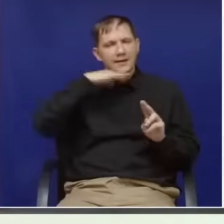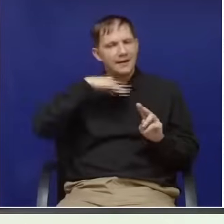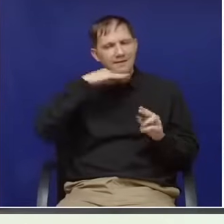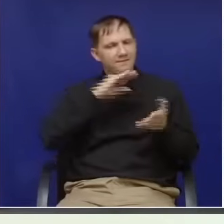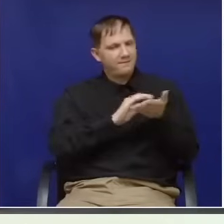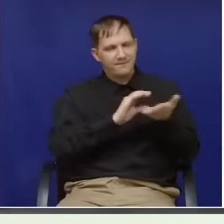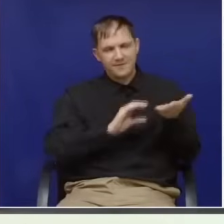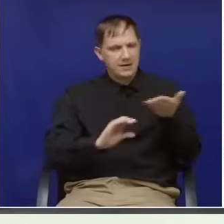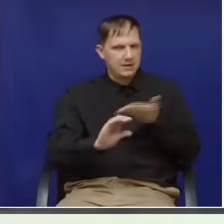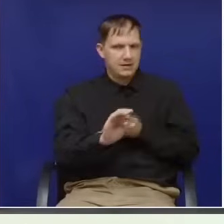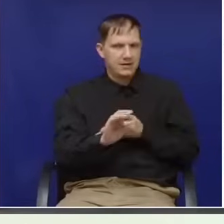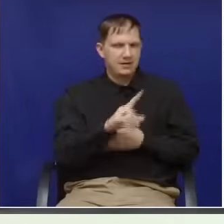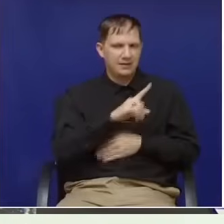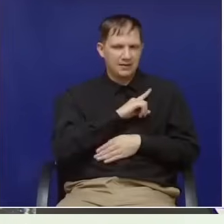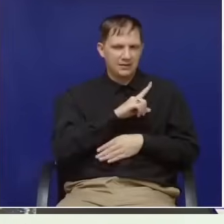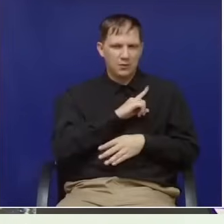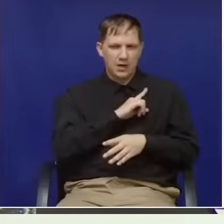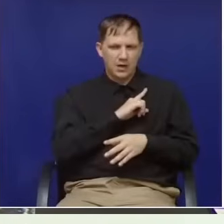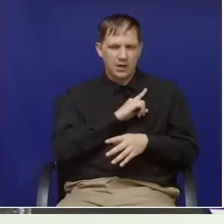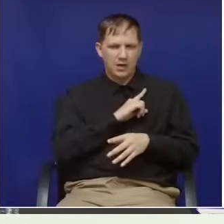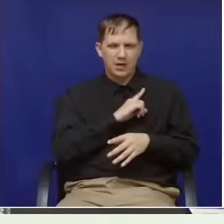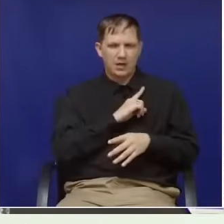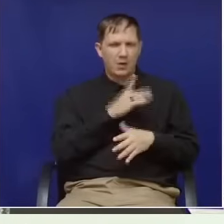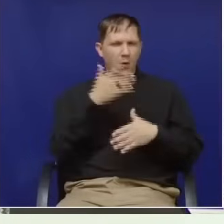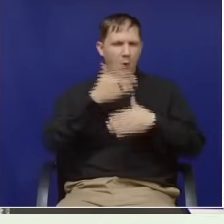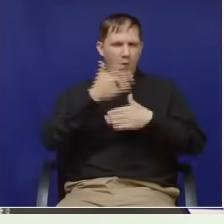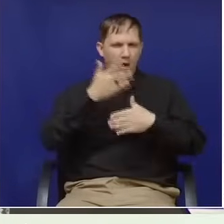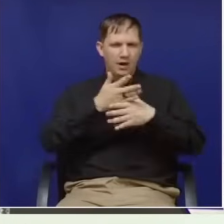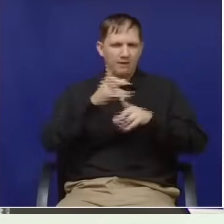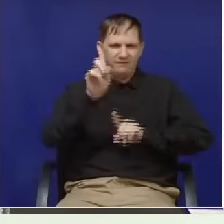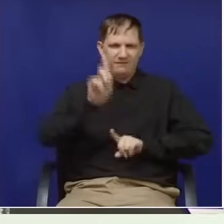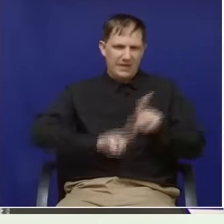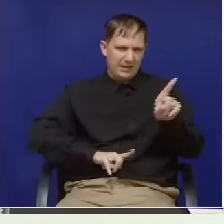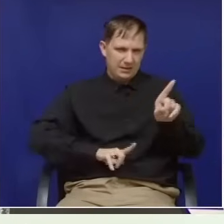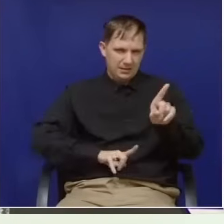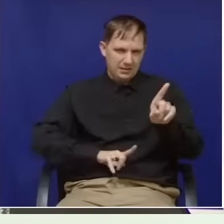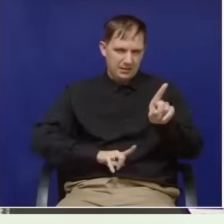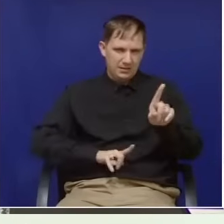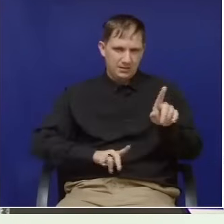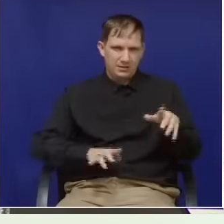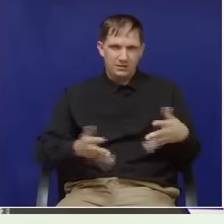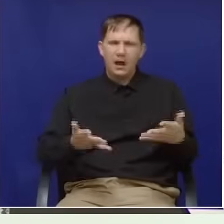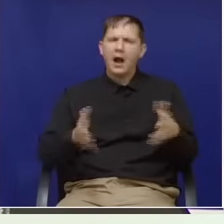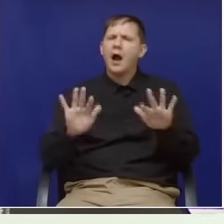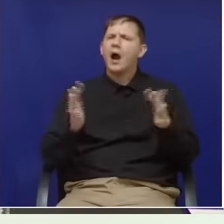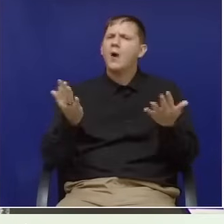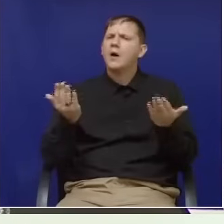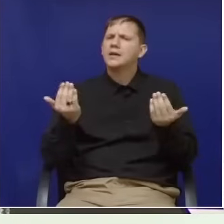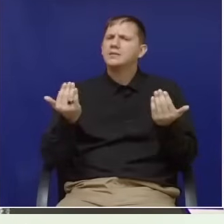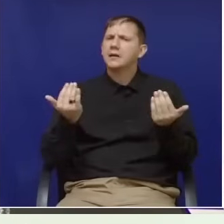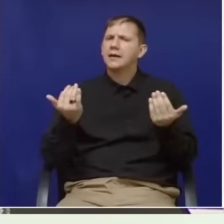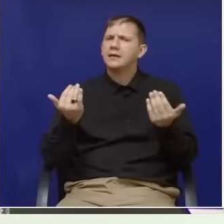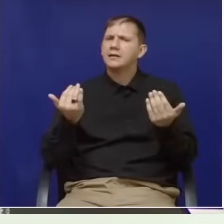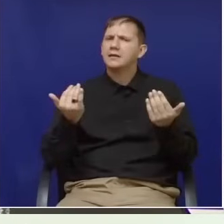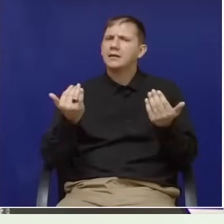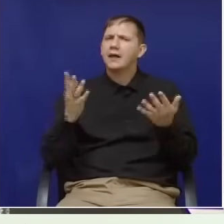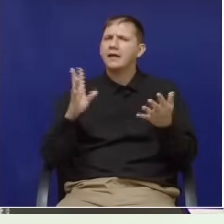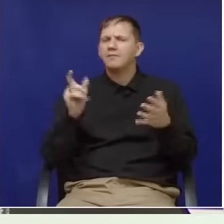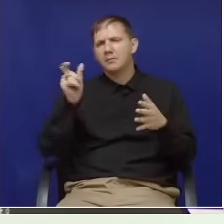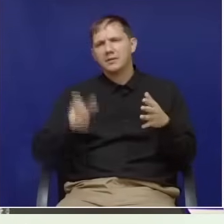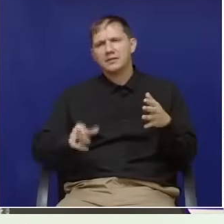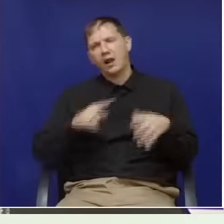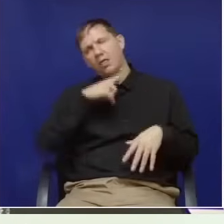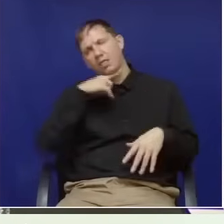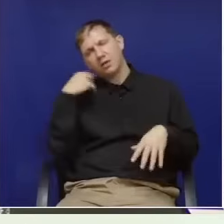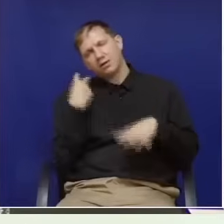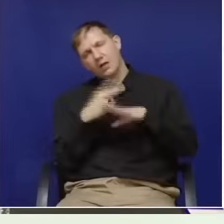explain why they are dysfunctional and lack capacity. Minister, how do you expect this unit to respond to drownings, floods and accidents and